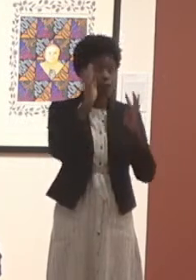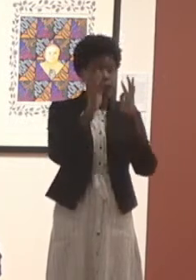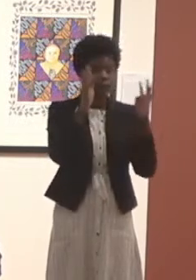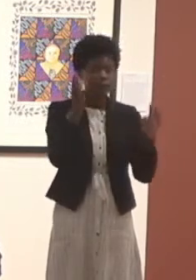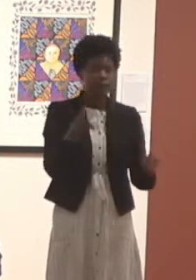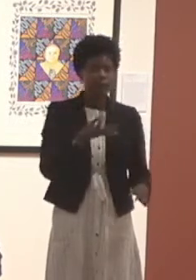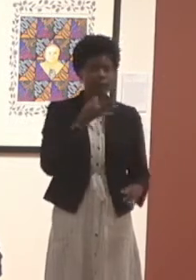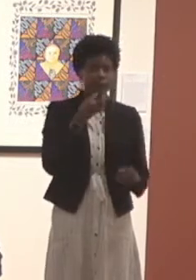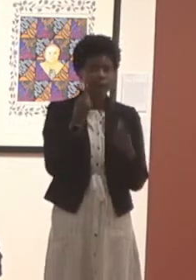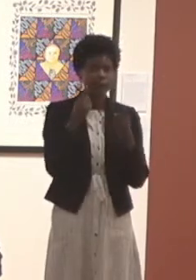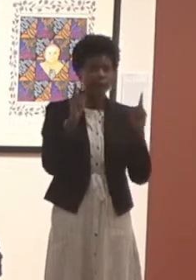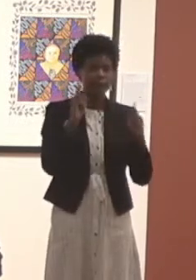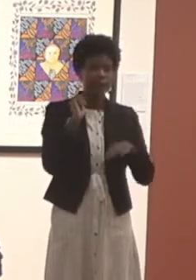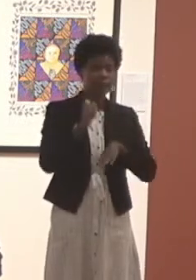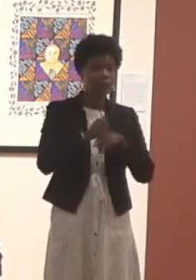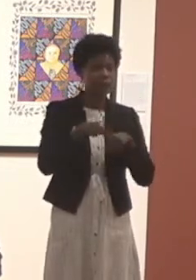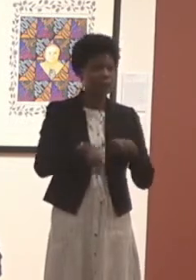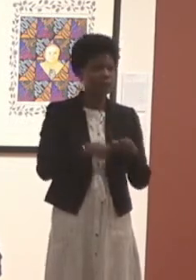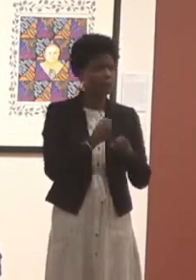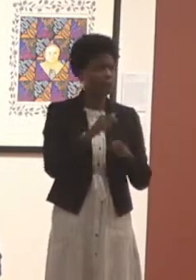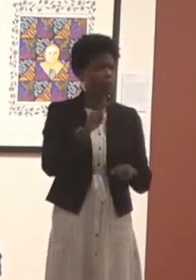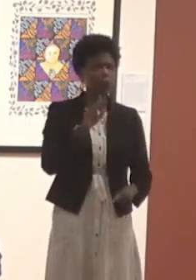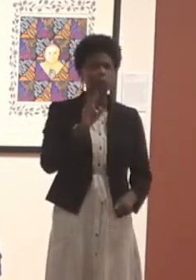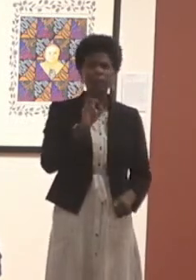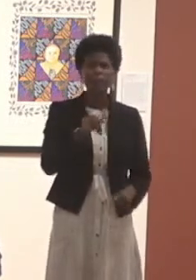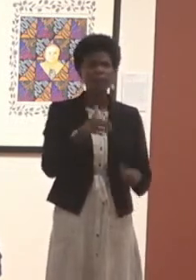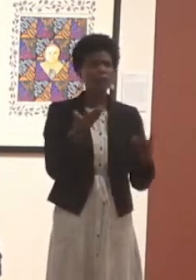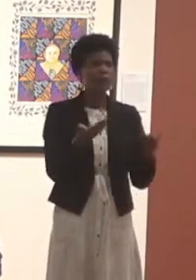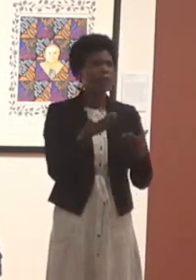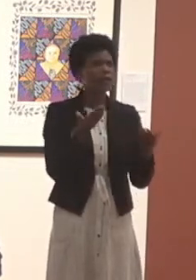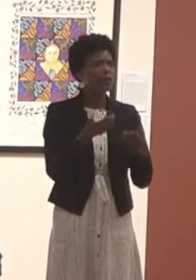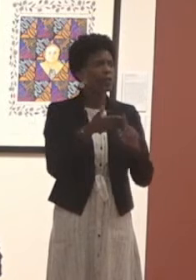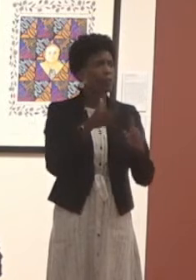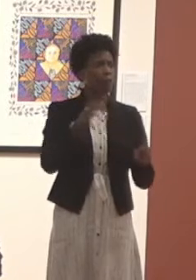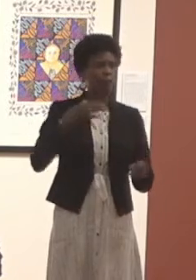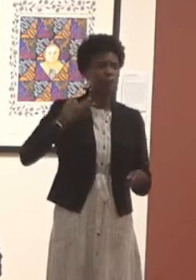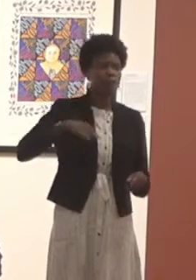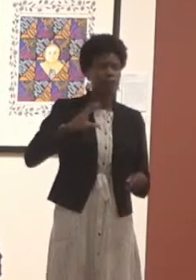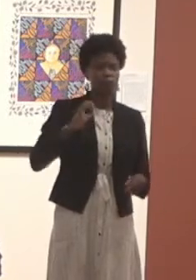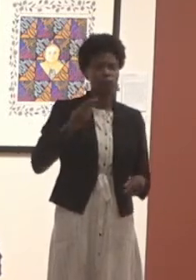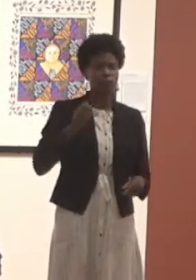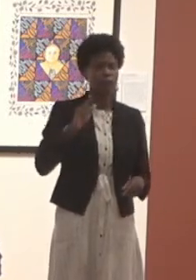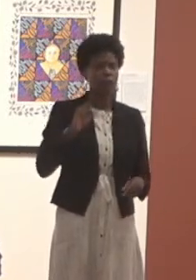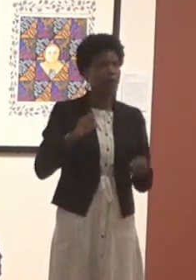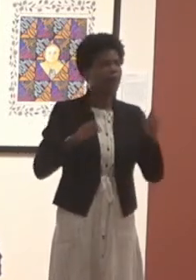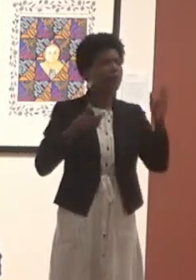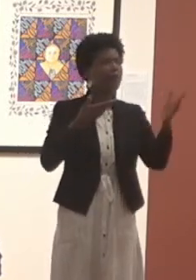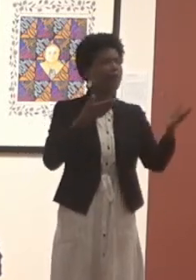this year. Lucy, is Lucy in the audience here? From Chile.